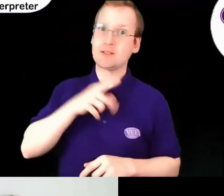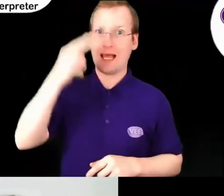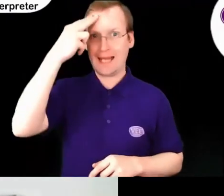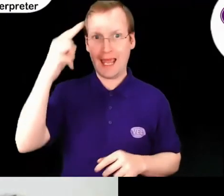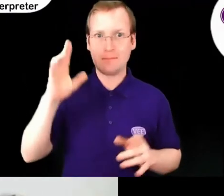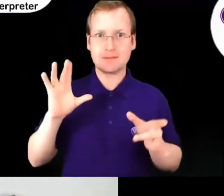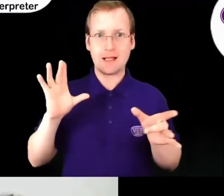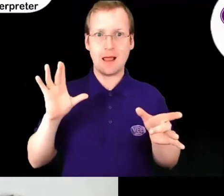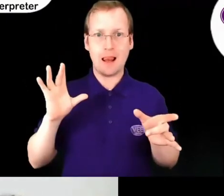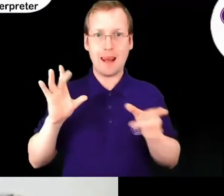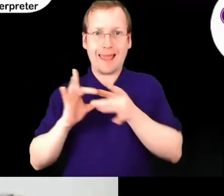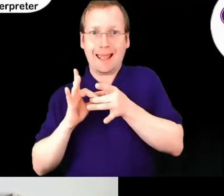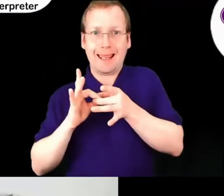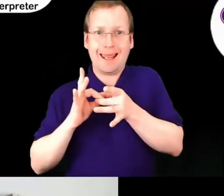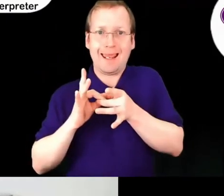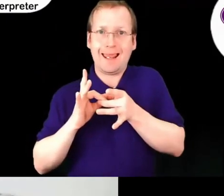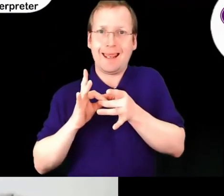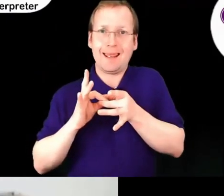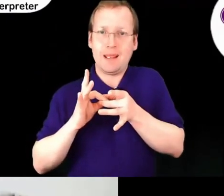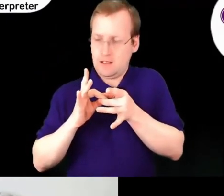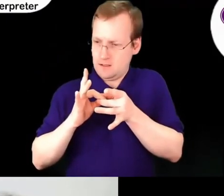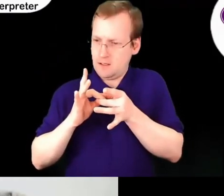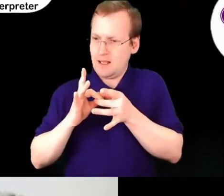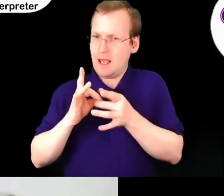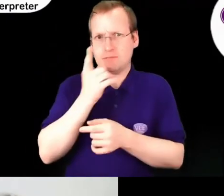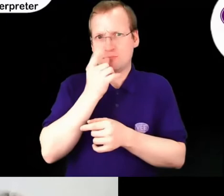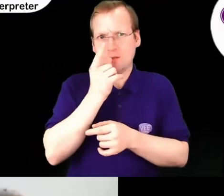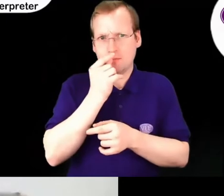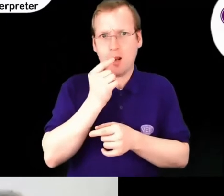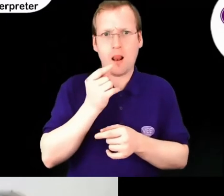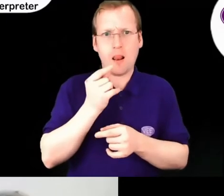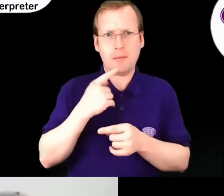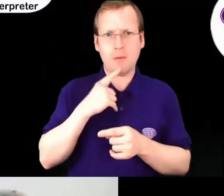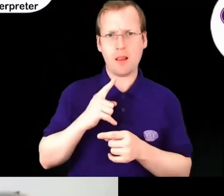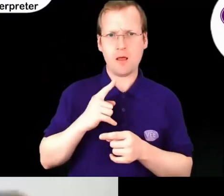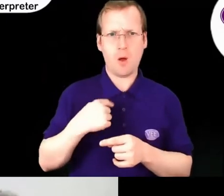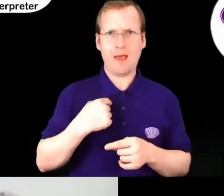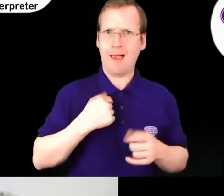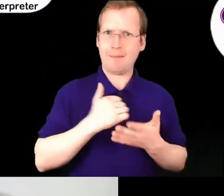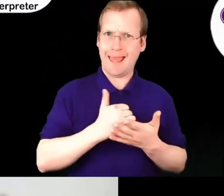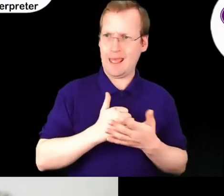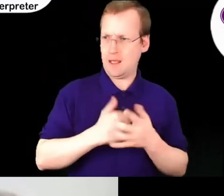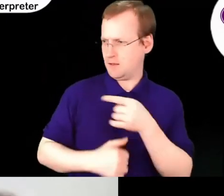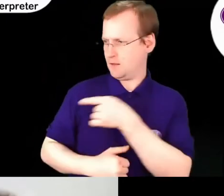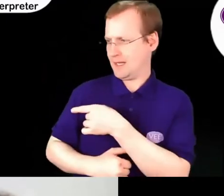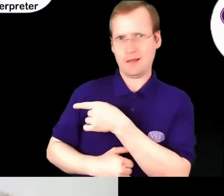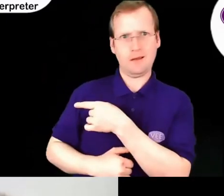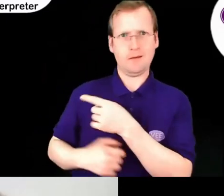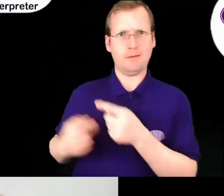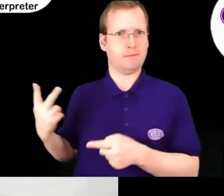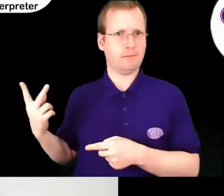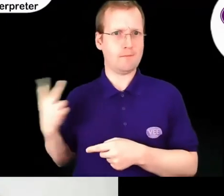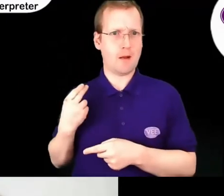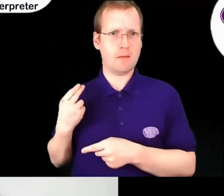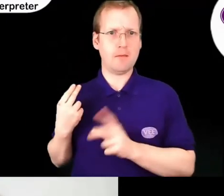associated with each other, it was, you know, quite probable or possible that people might have thought that we were an item, which we certainly never were.